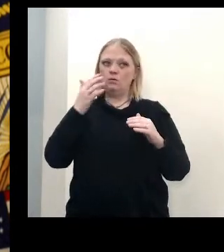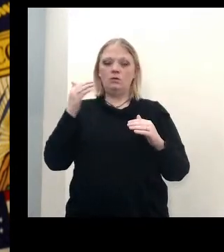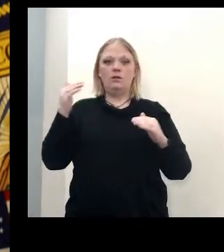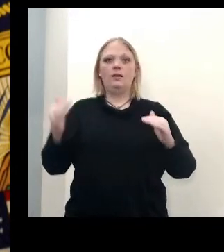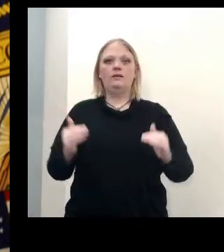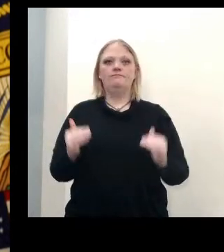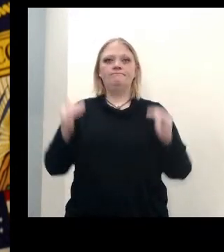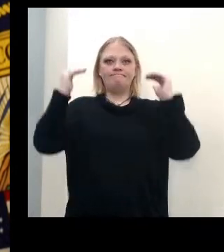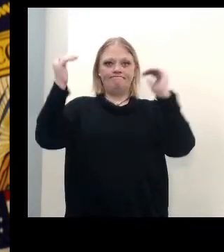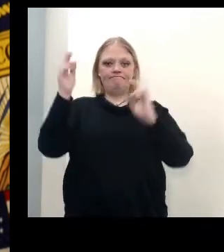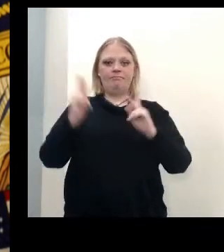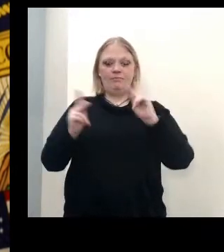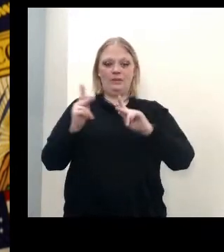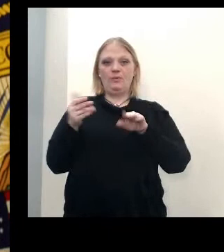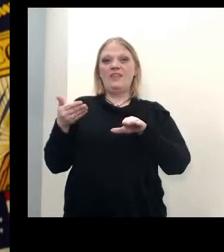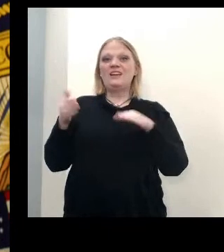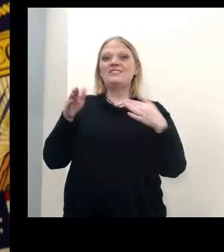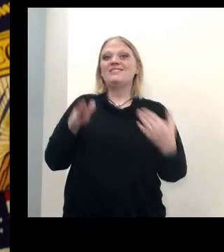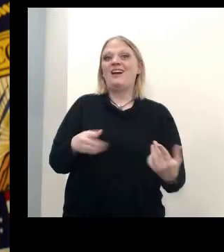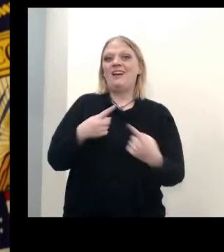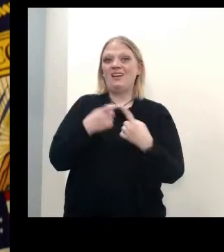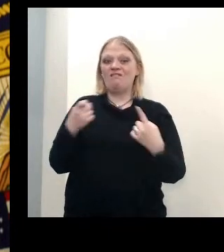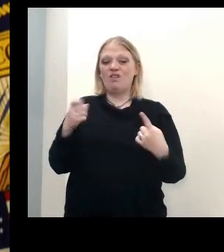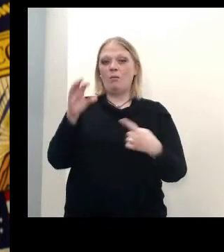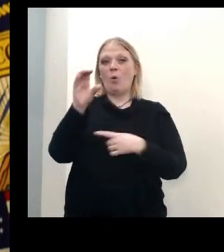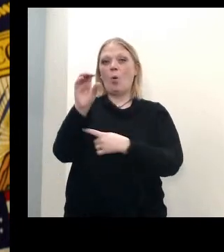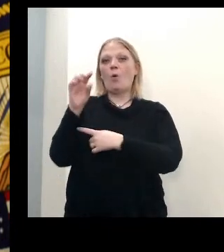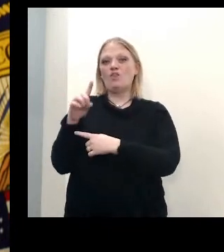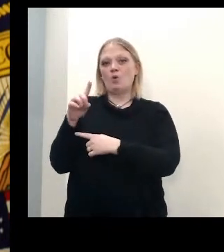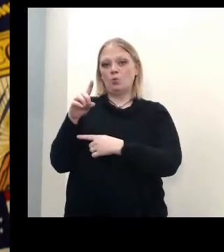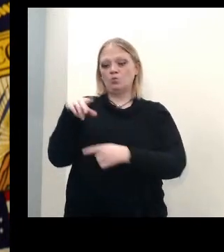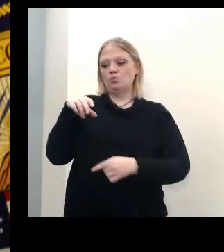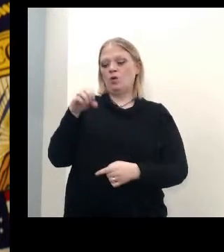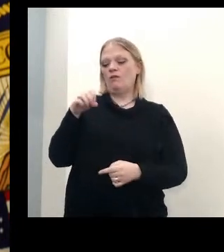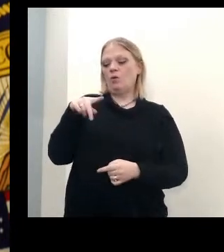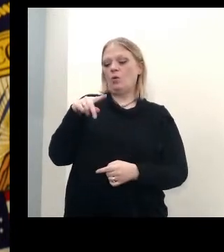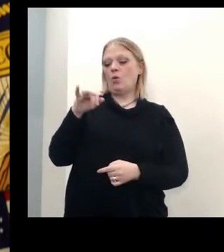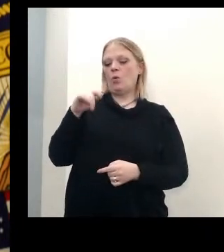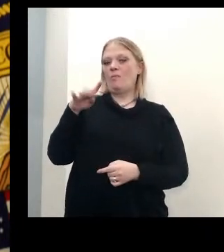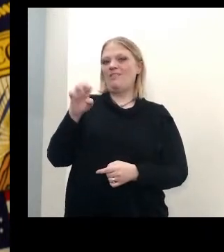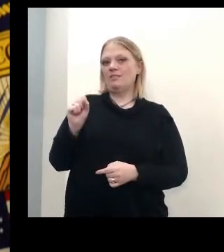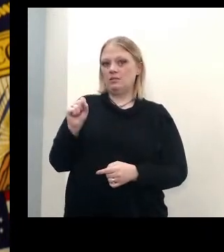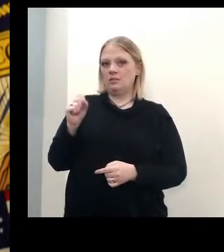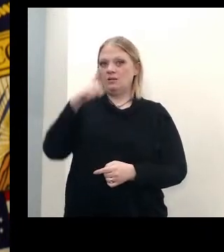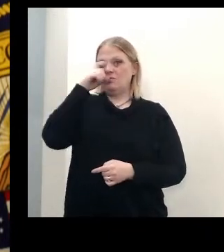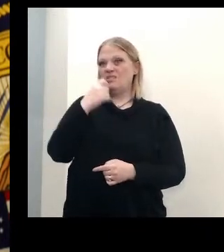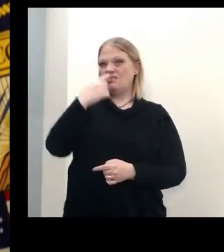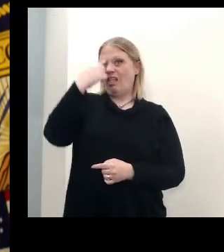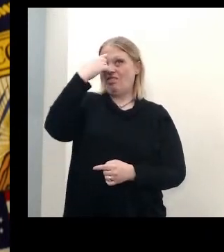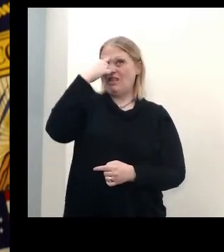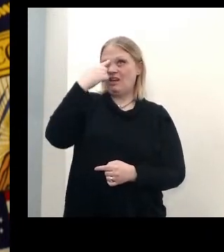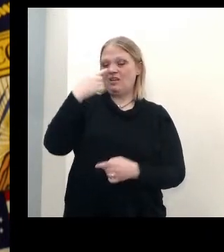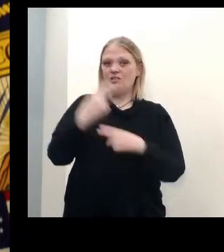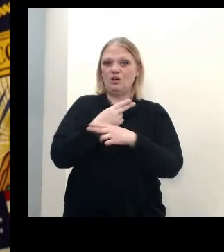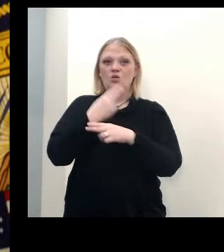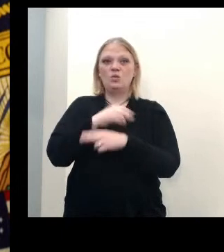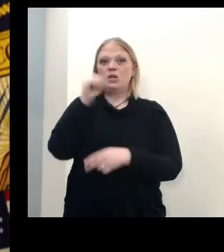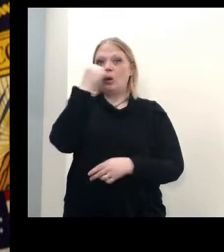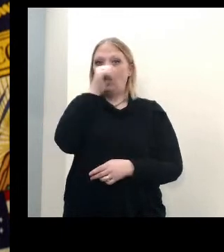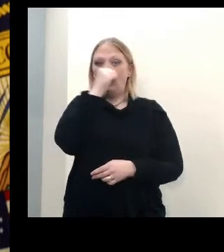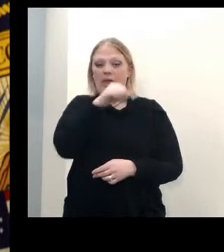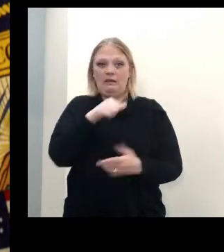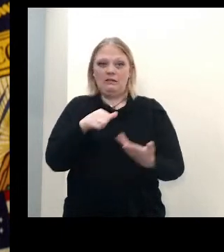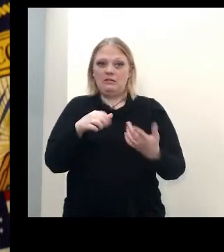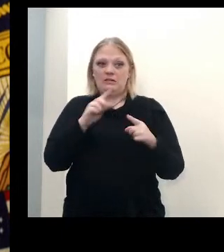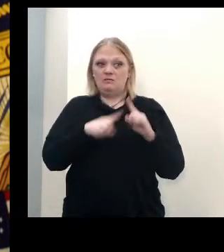of people who are dying from an opiate overdose because they think they're just using cocaine,